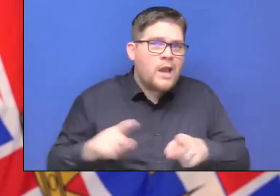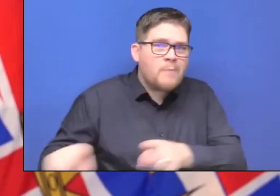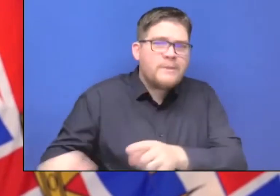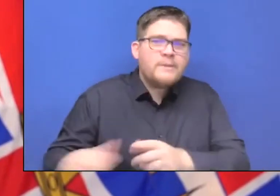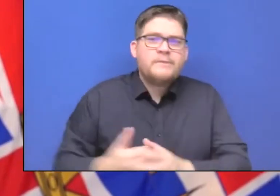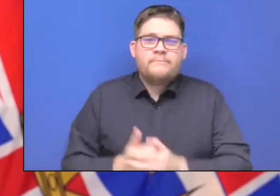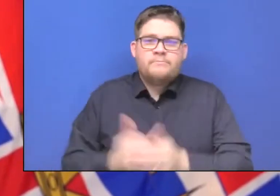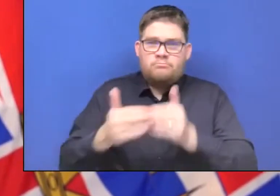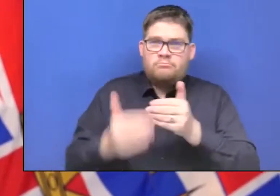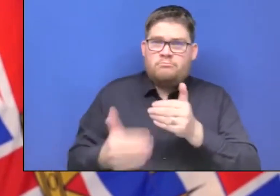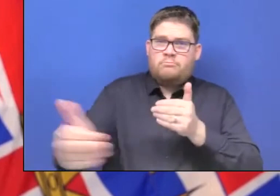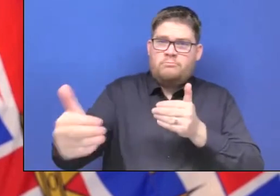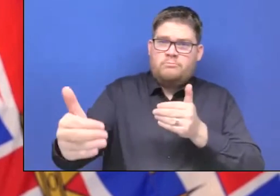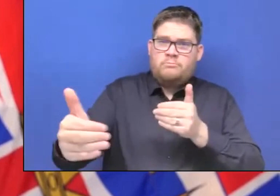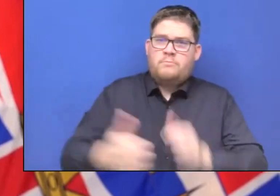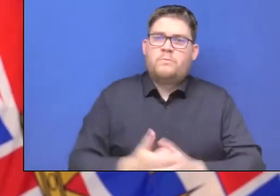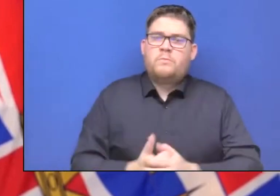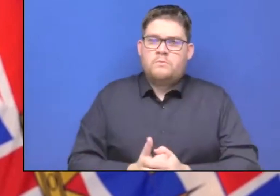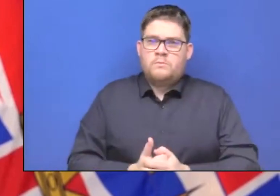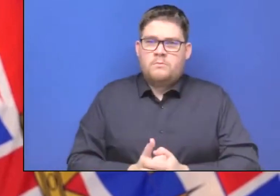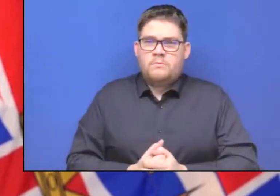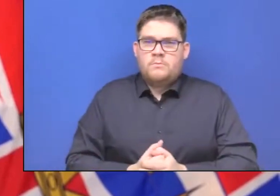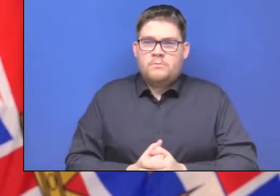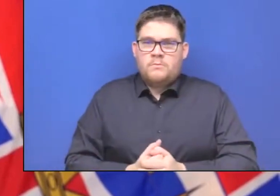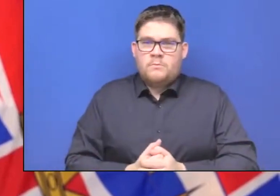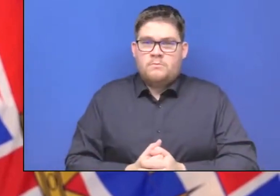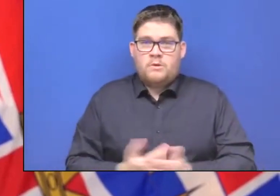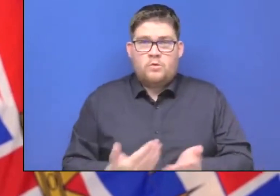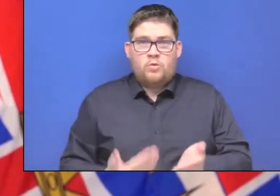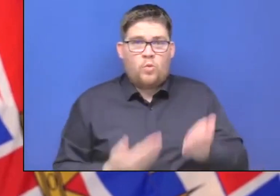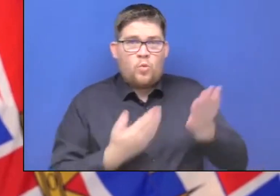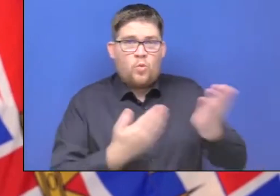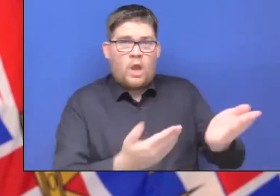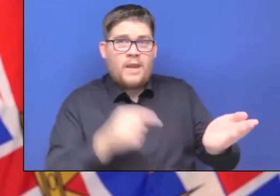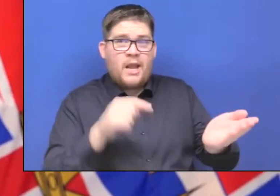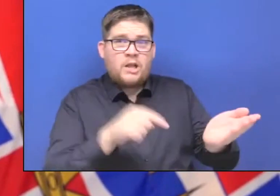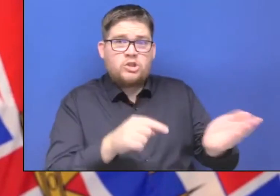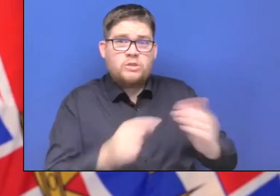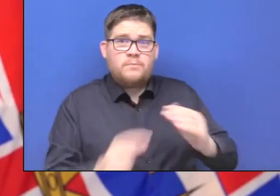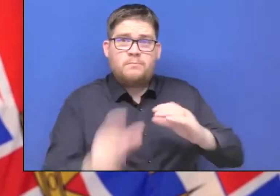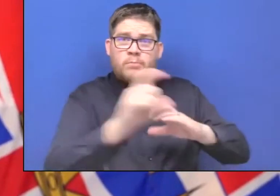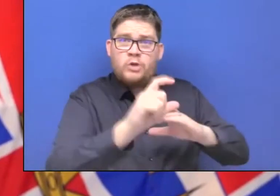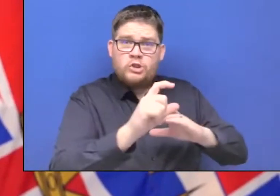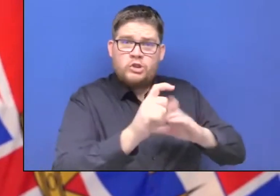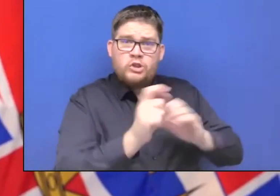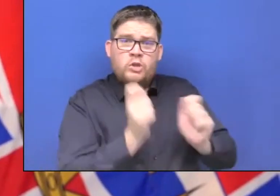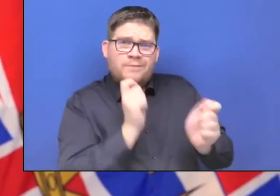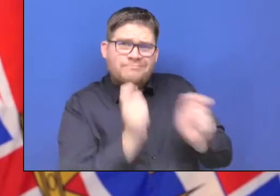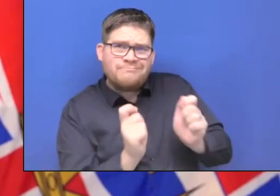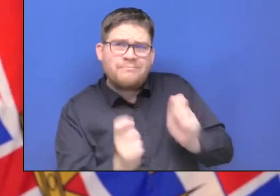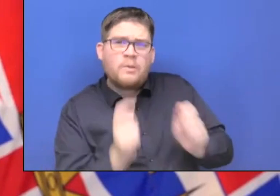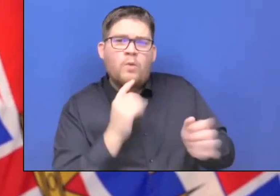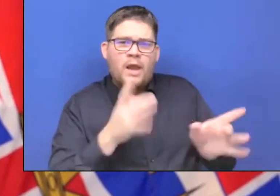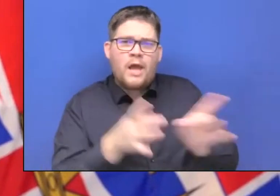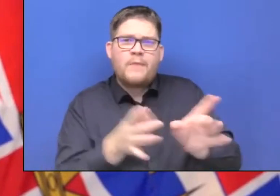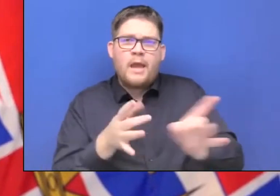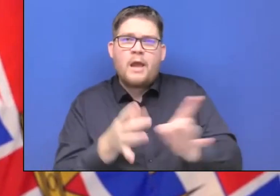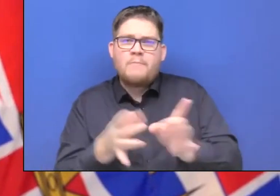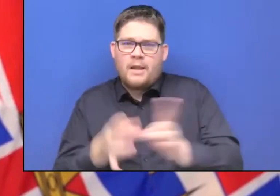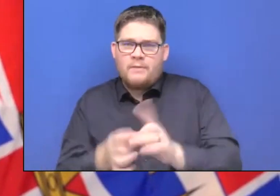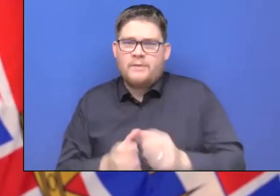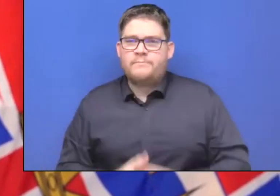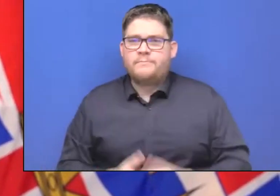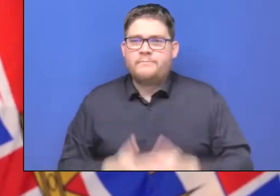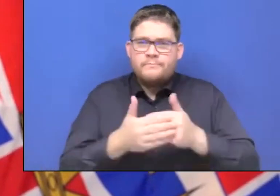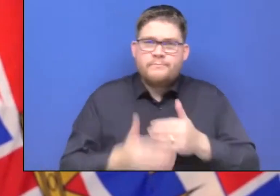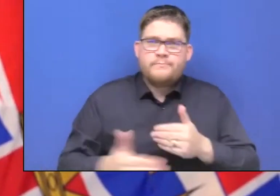and we'll be updating the recommendations to the young, healthy people as we go into the new year. Justine, do